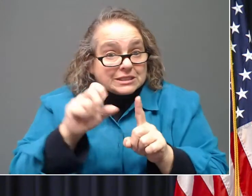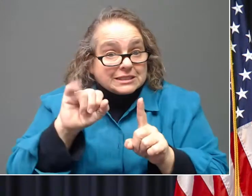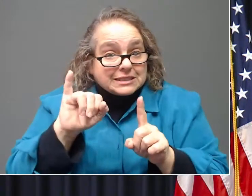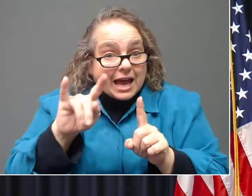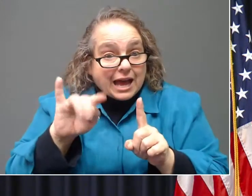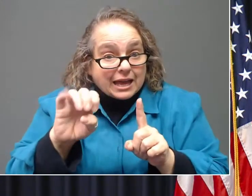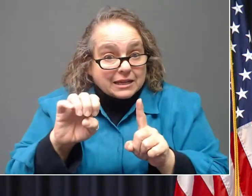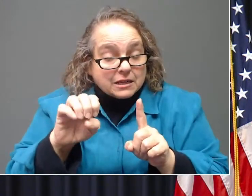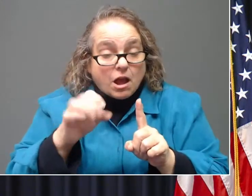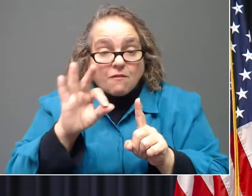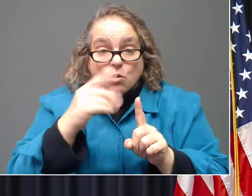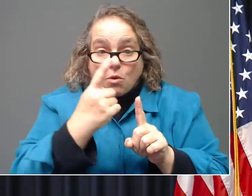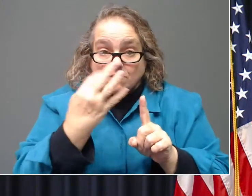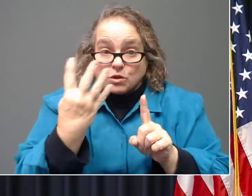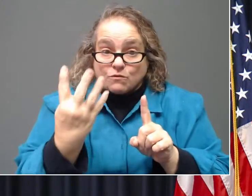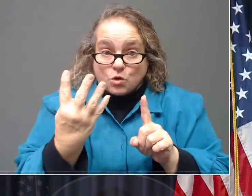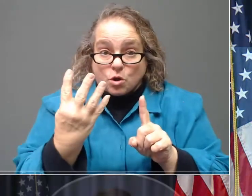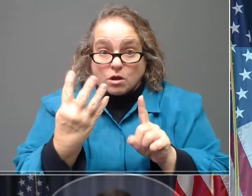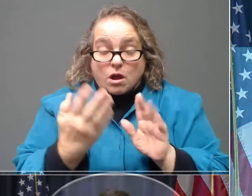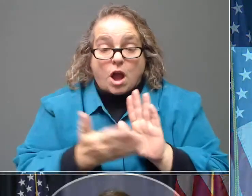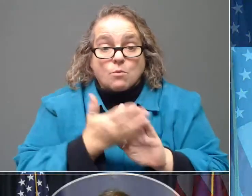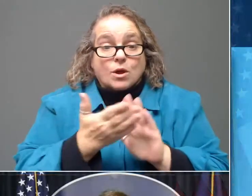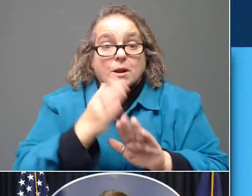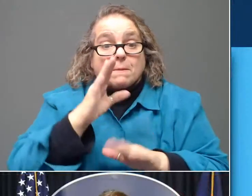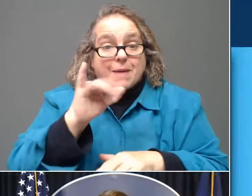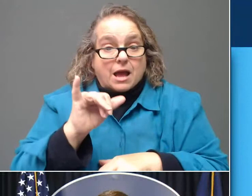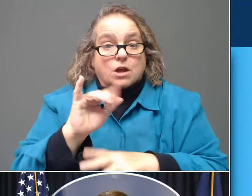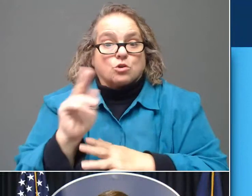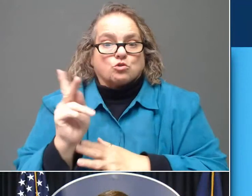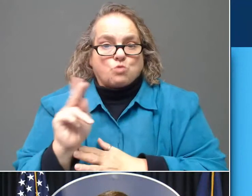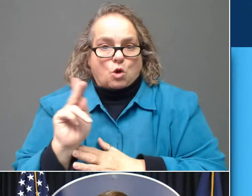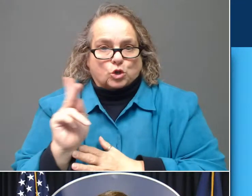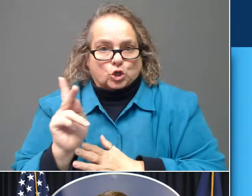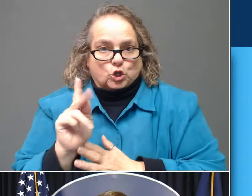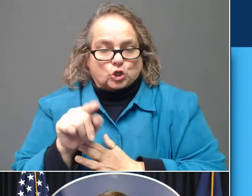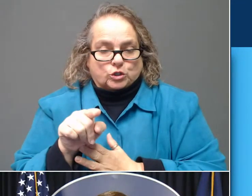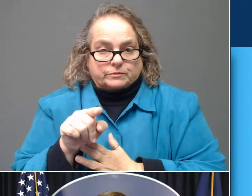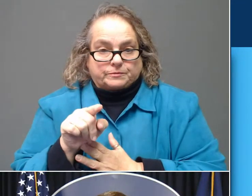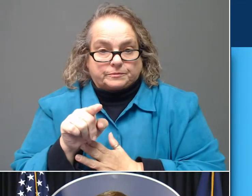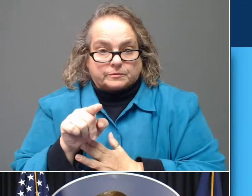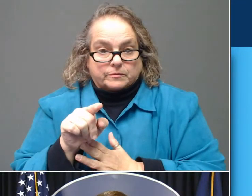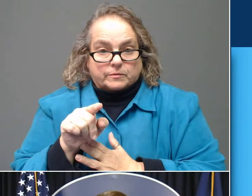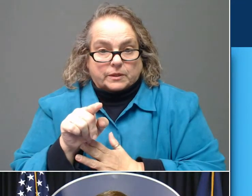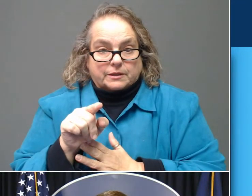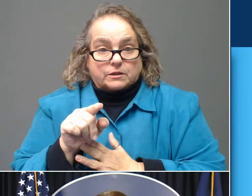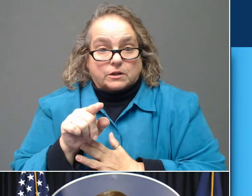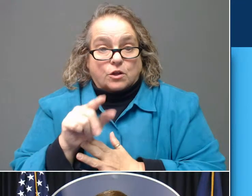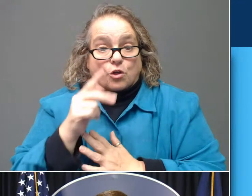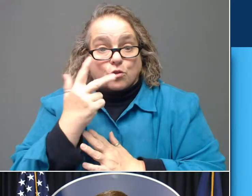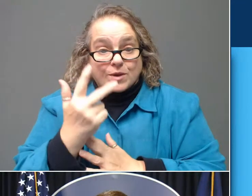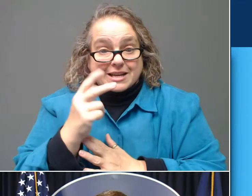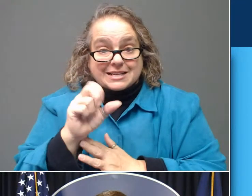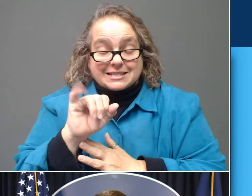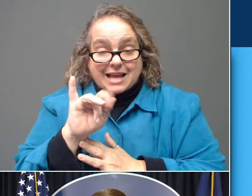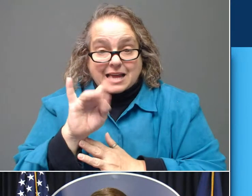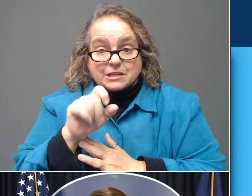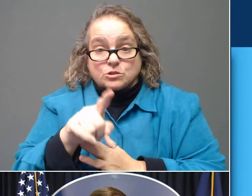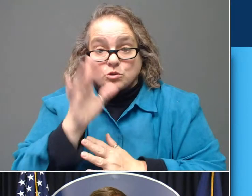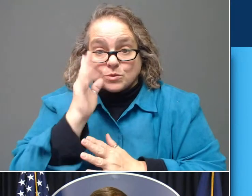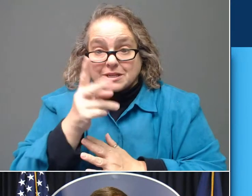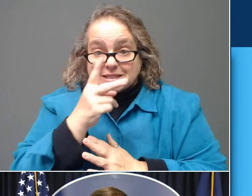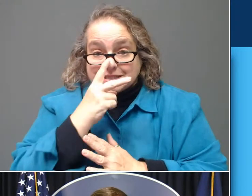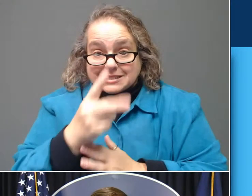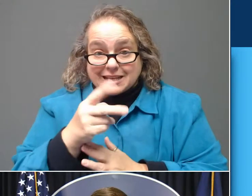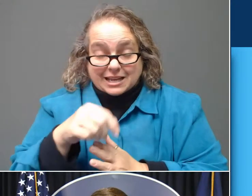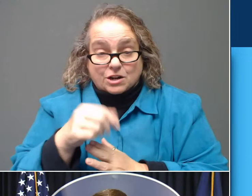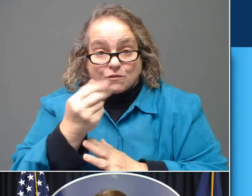these 4 operated by Kroger. The 3 sites that you will see in just a little bit